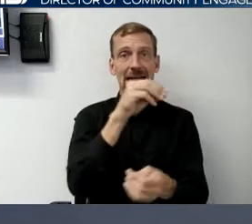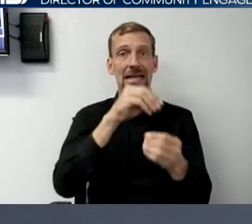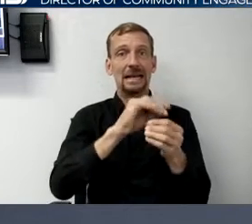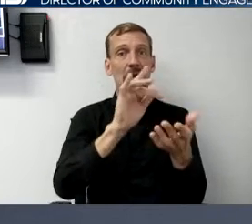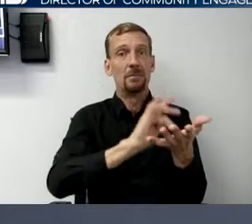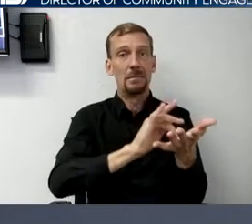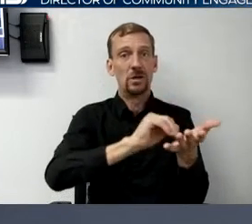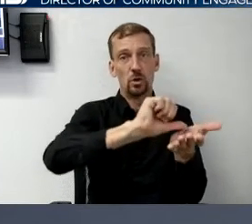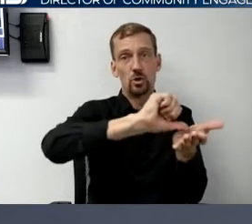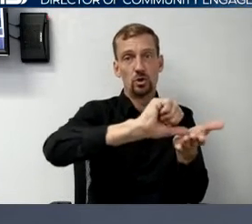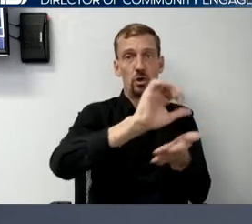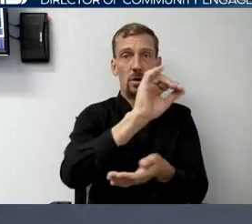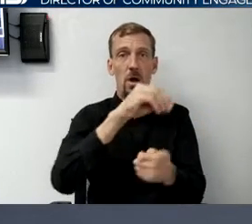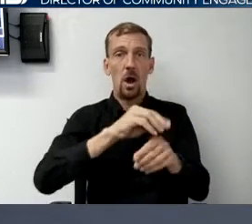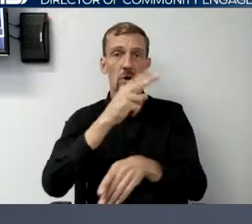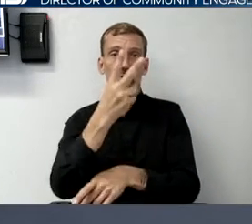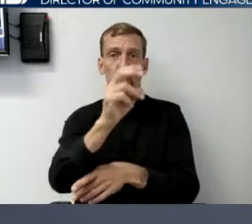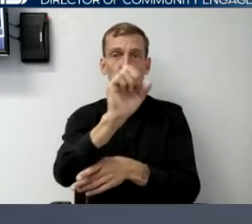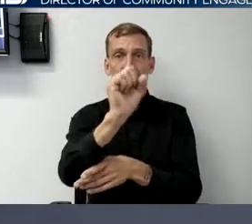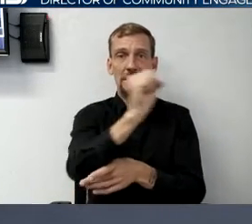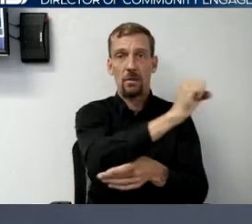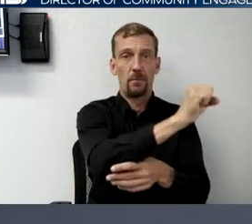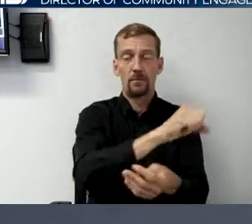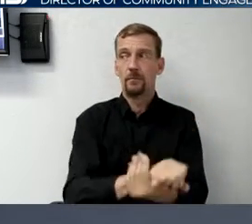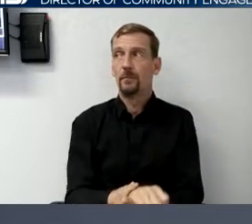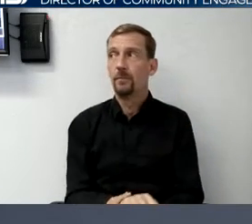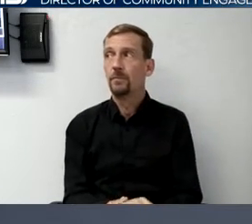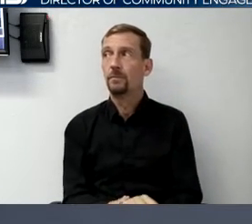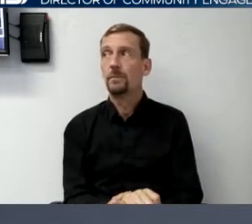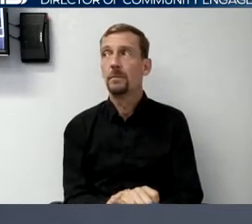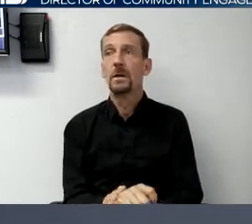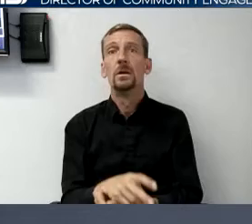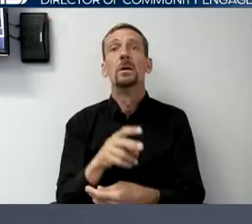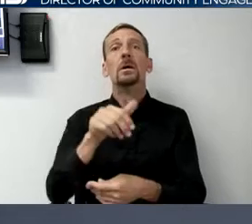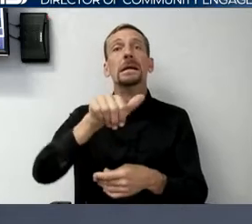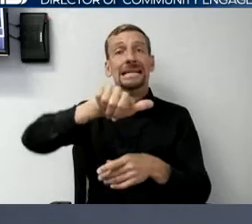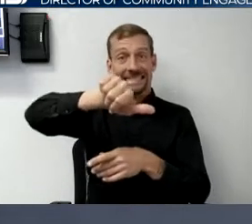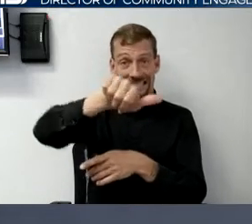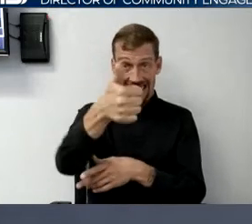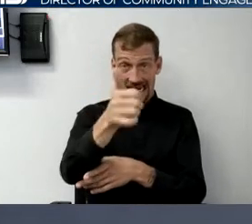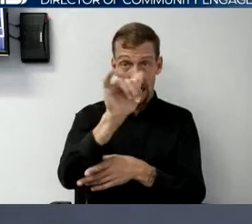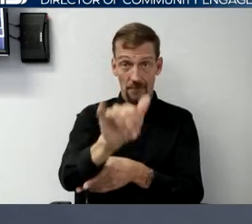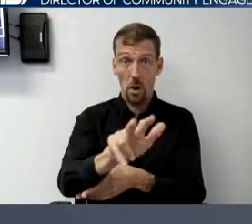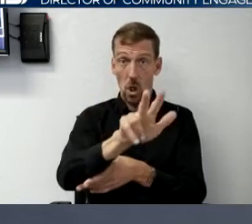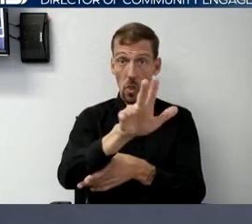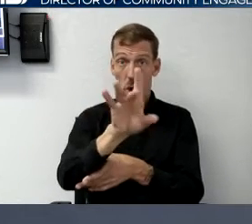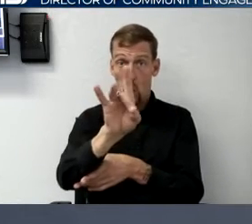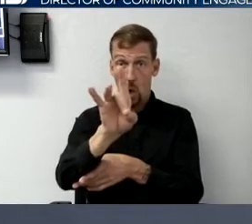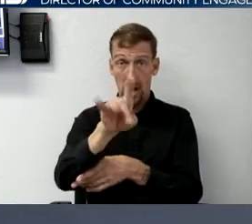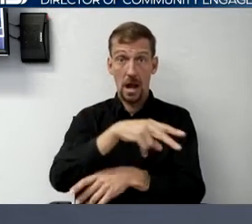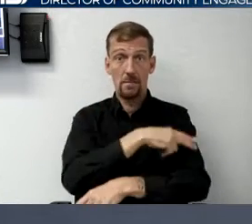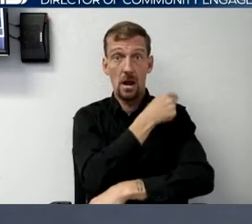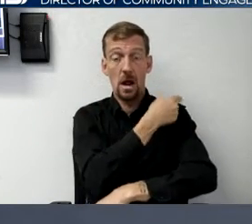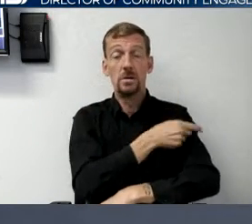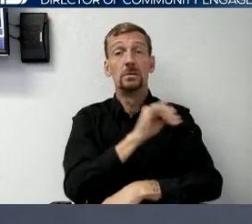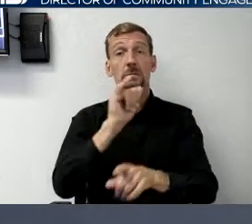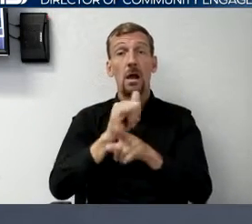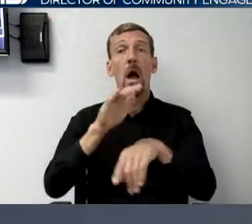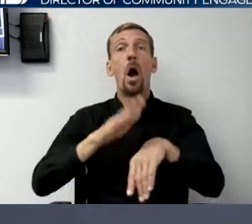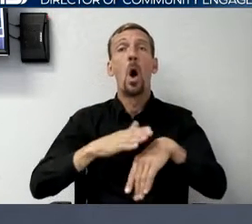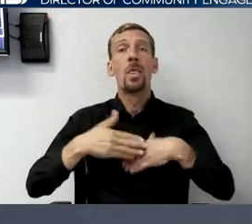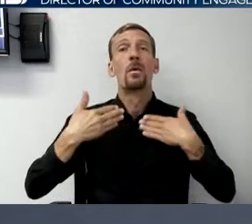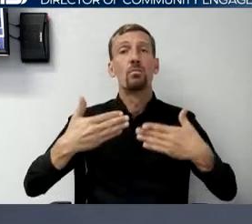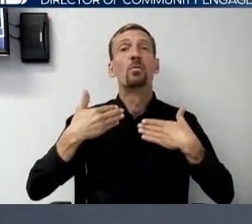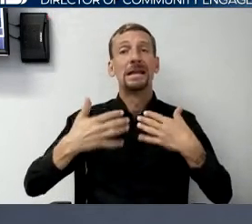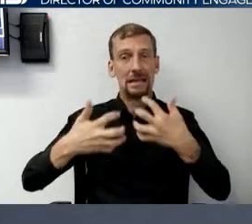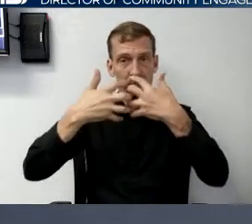medical surgical unit on 2 South. 10 of those 38 patients right now are on a ventilator,